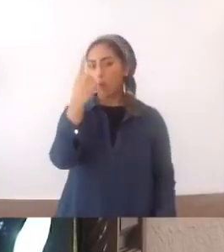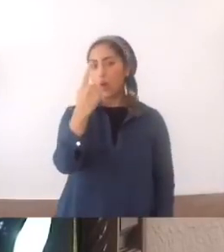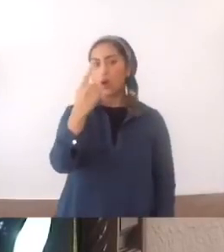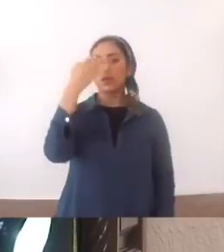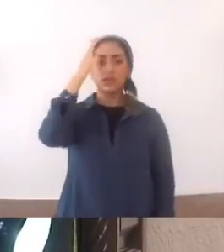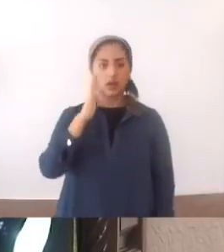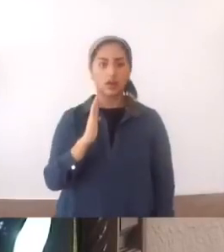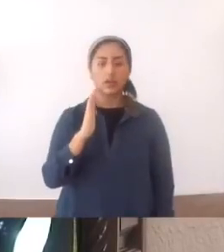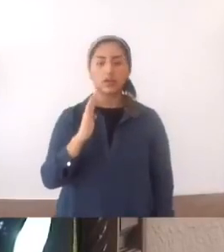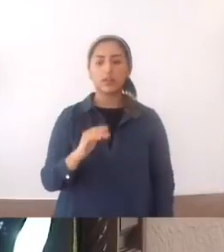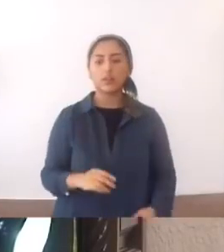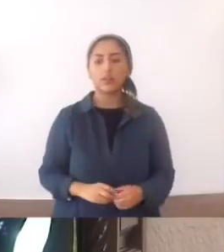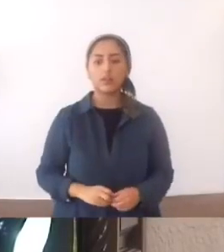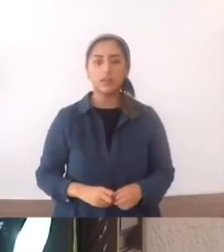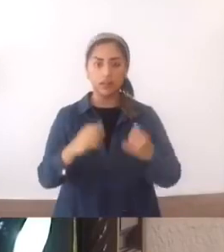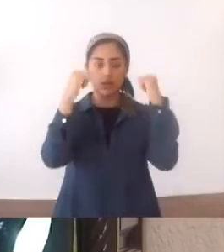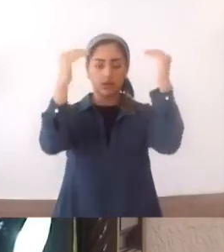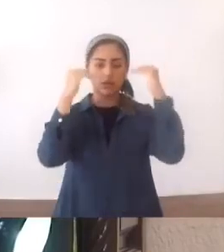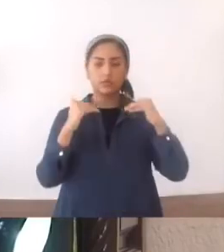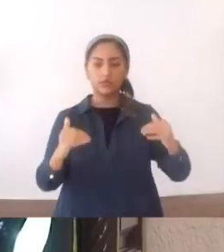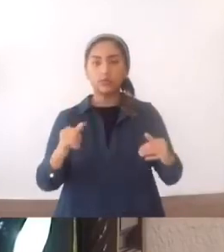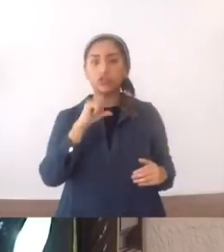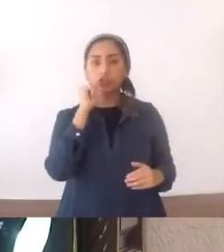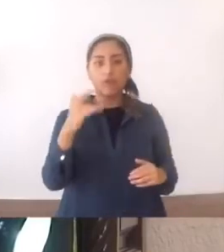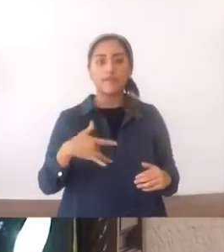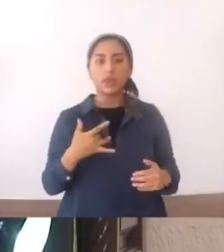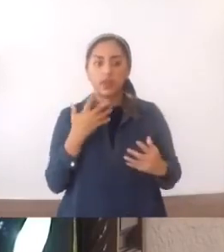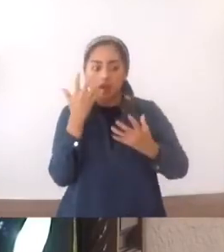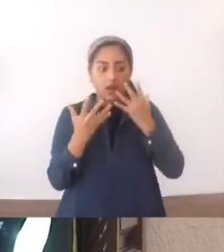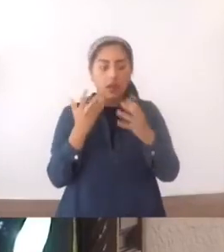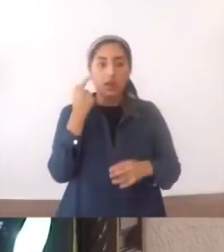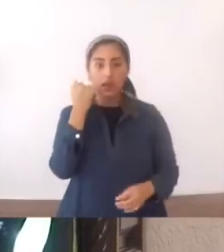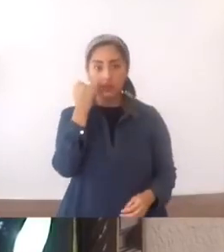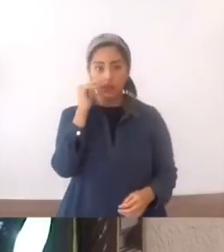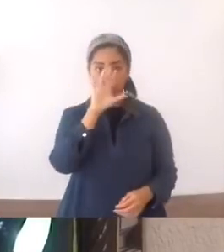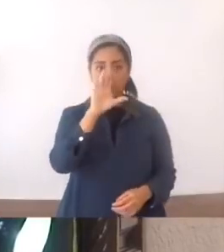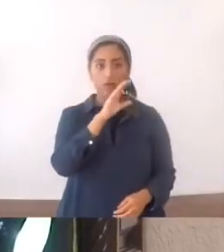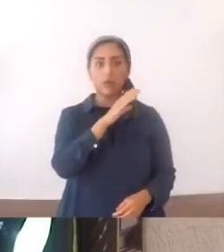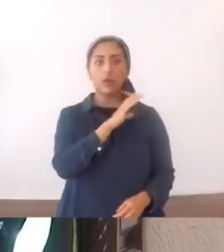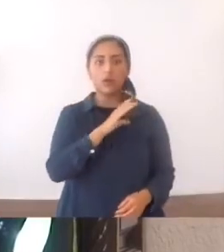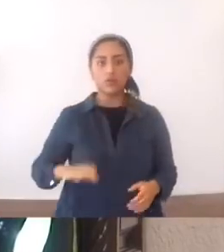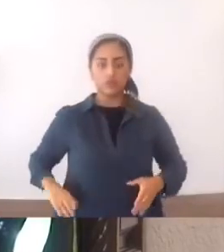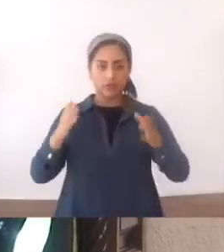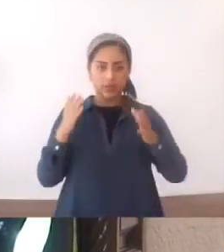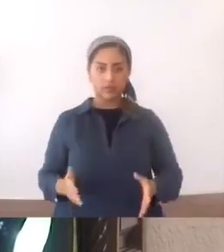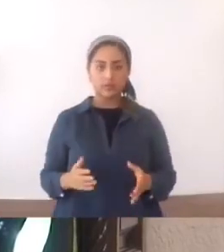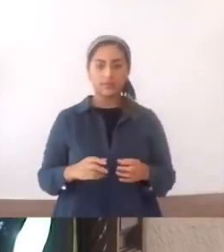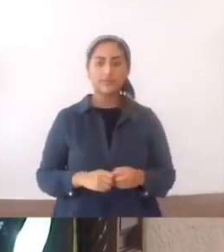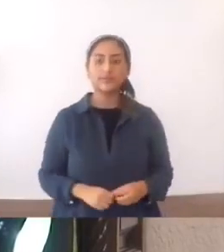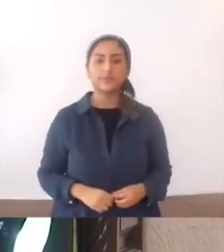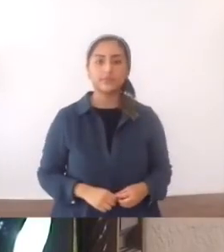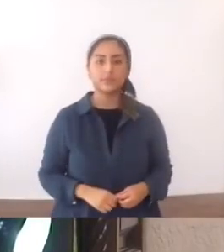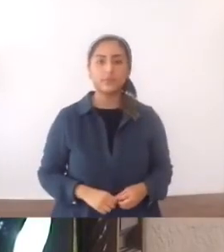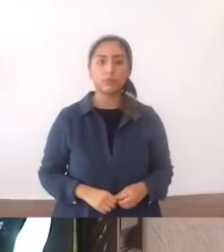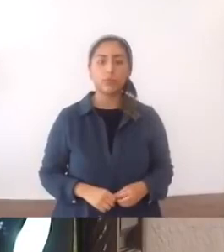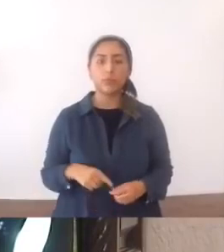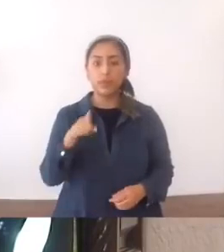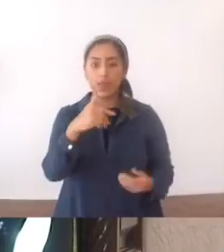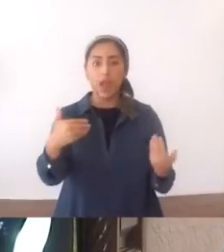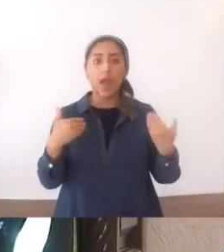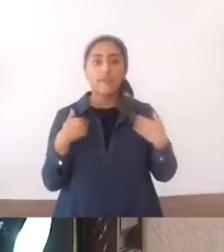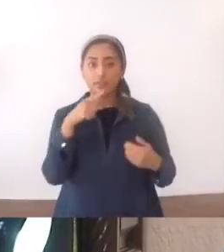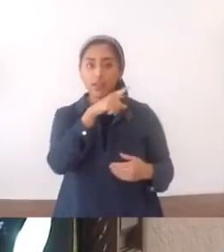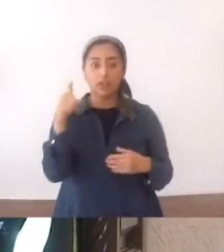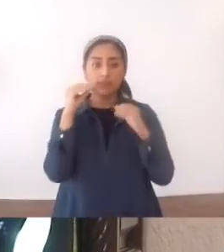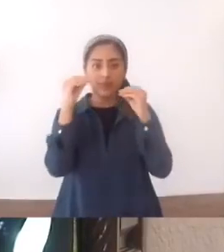the name of the pero es el Messiah. mismo Elohim. But He is the same Elohim. Ahora, no te sientas ofendido si eres cristiano. Now don't feel offended if you're a Christian.